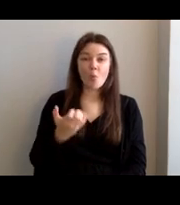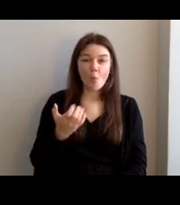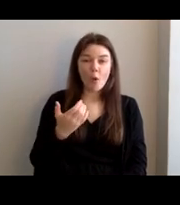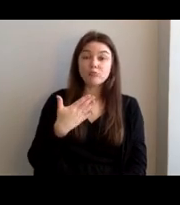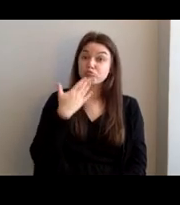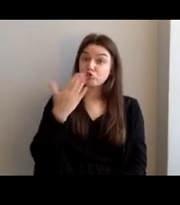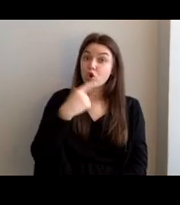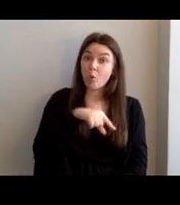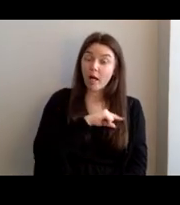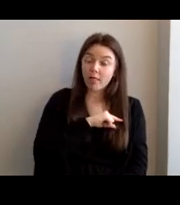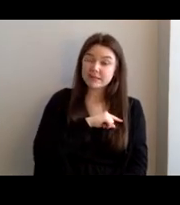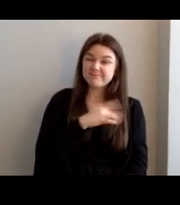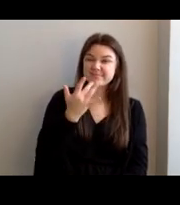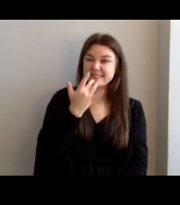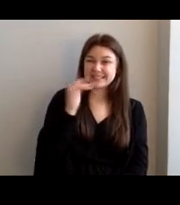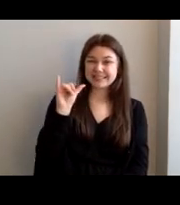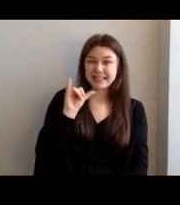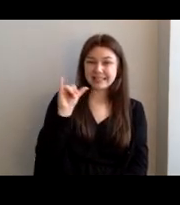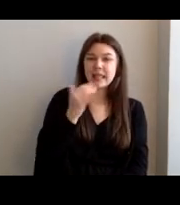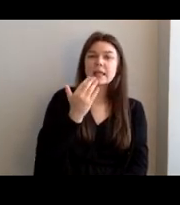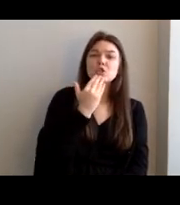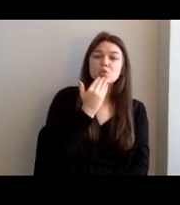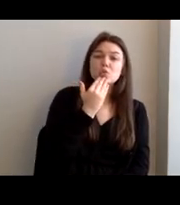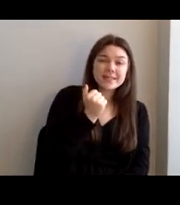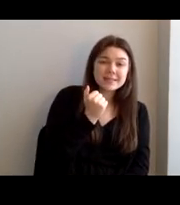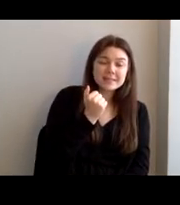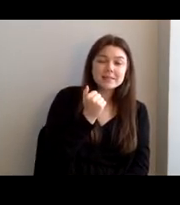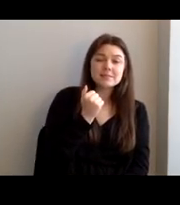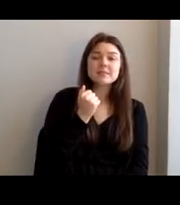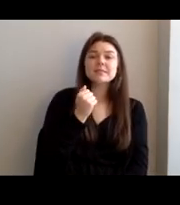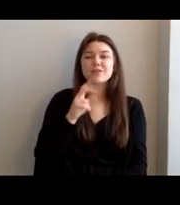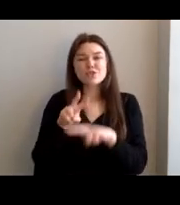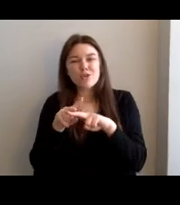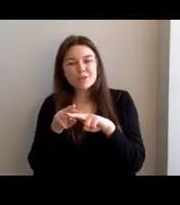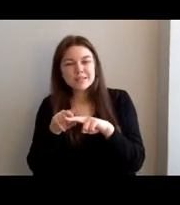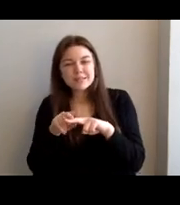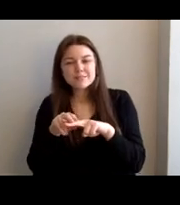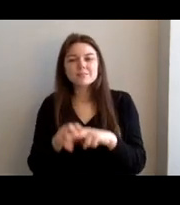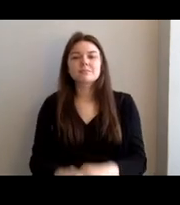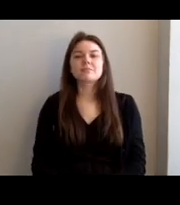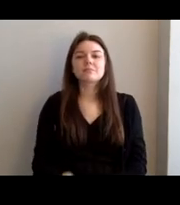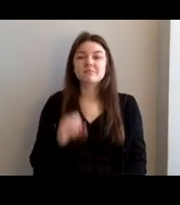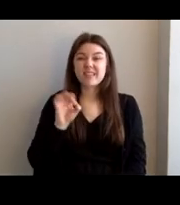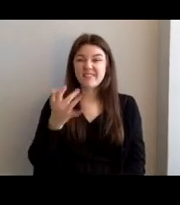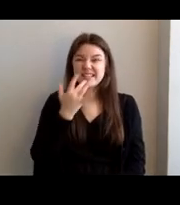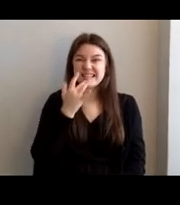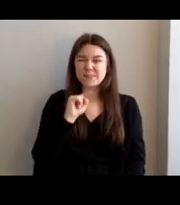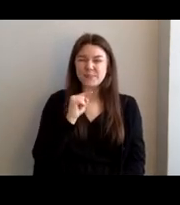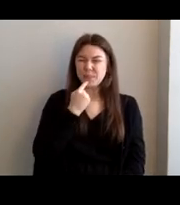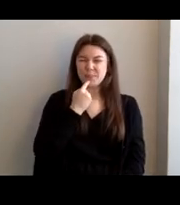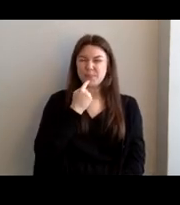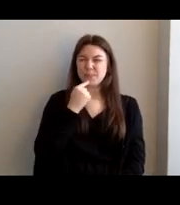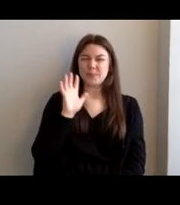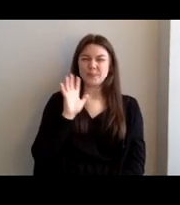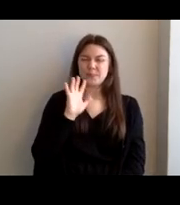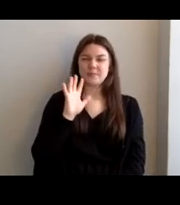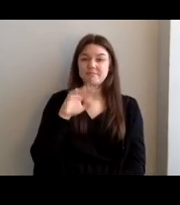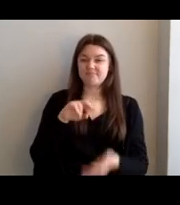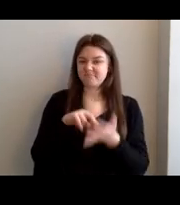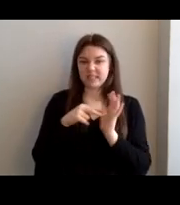quality shrimp, we want it to taste sweet and salty. If it tastes bitter and sour, that